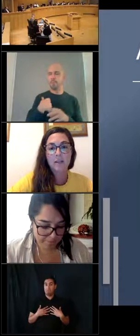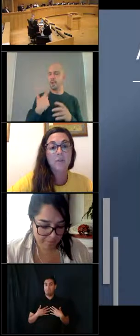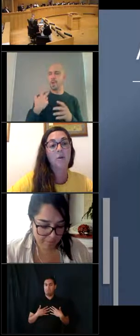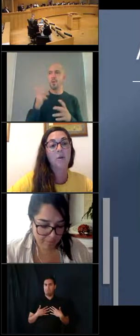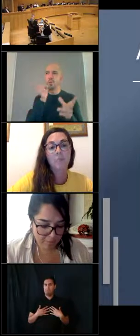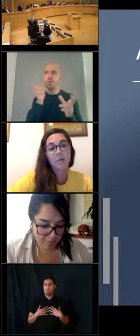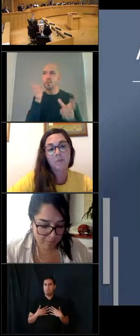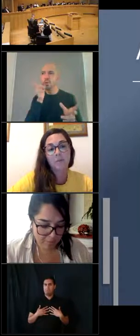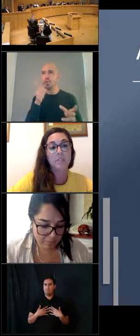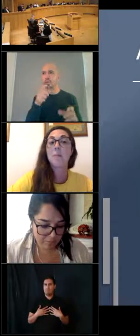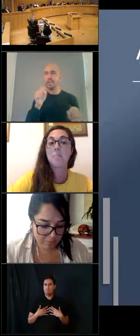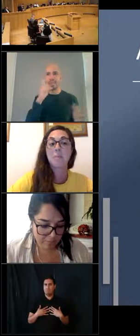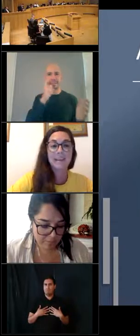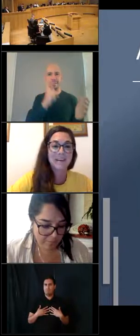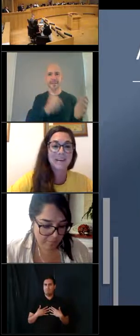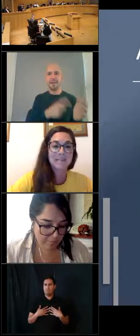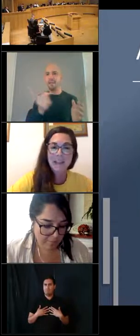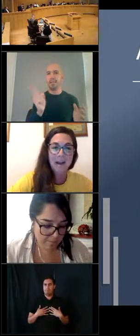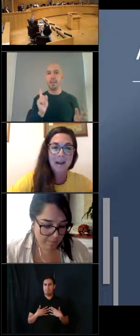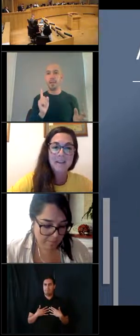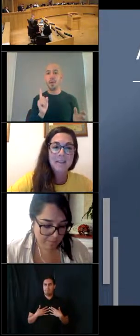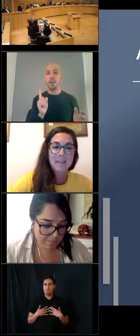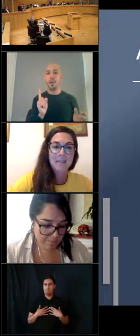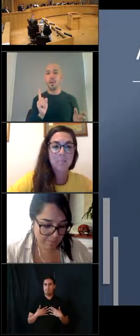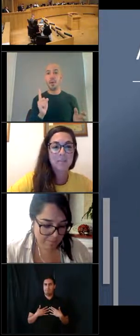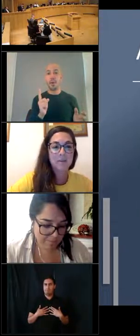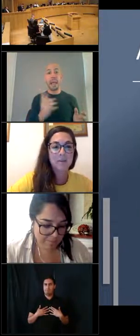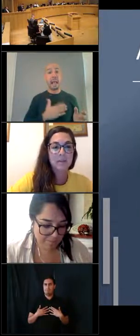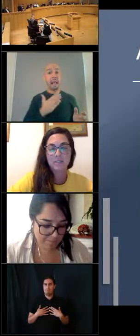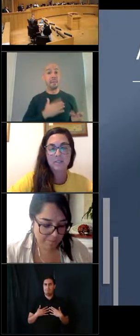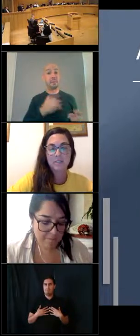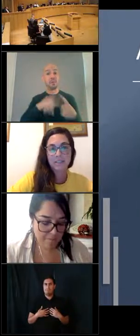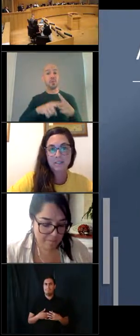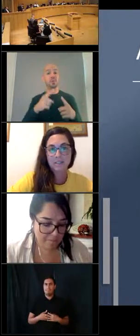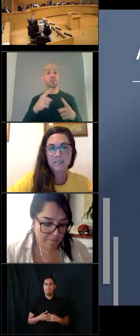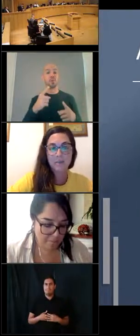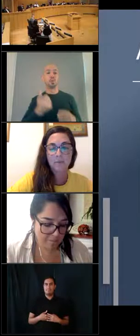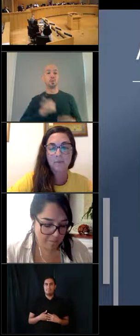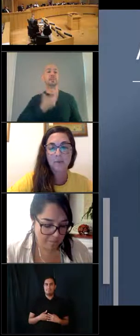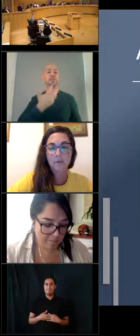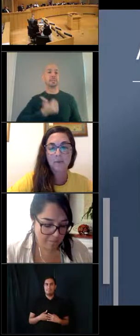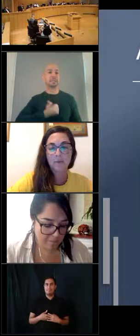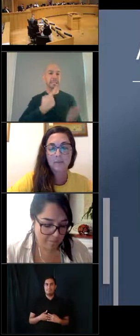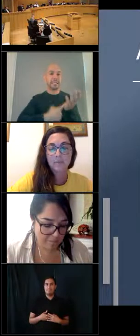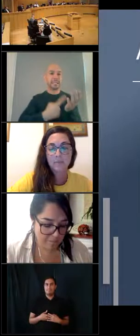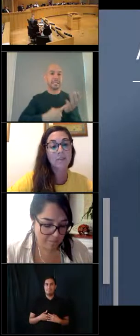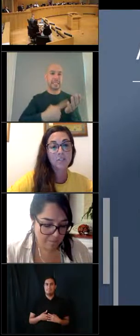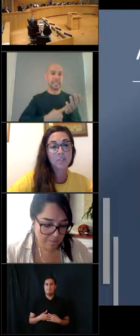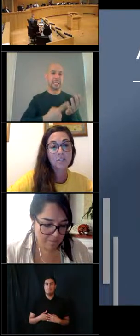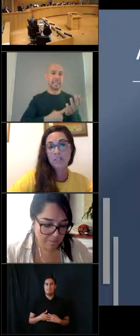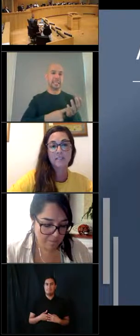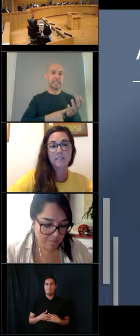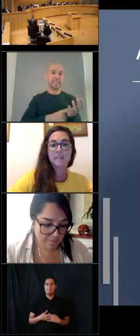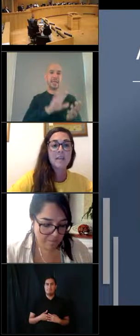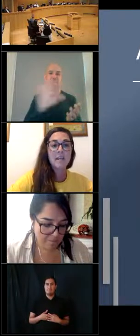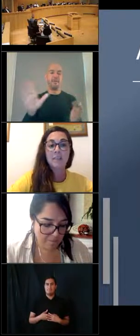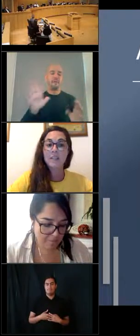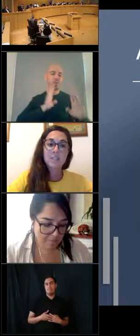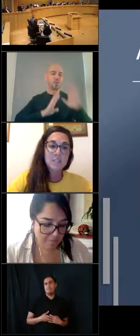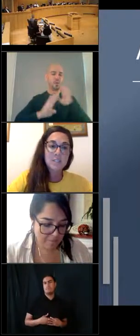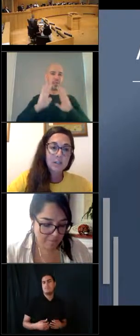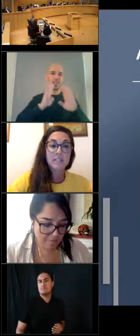uh you could tell people were just happy um to have the opportunity to just discuss you know some of the frustrations